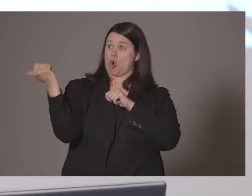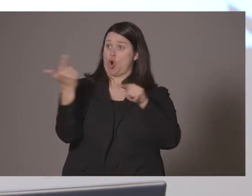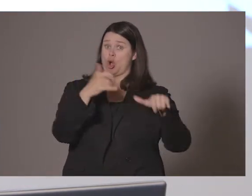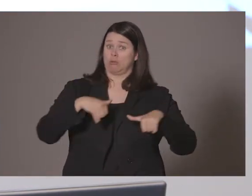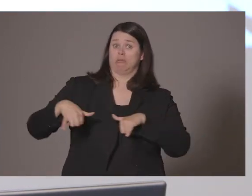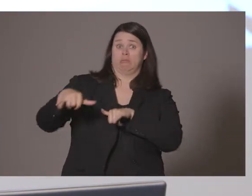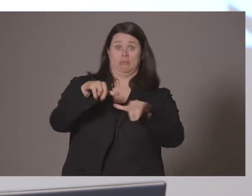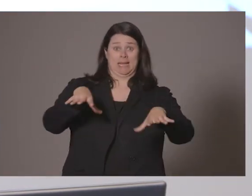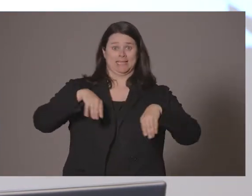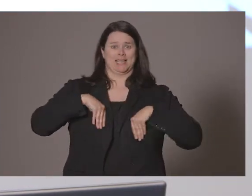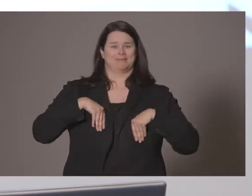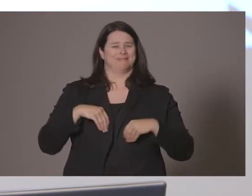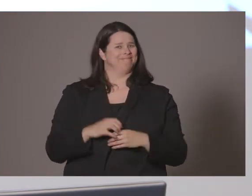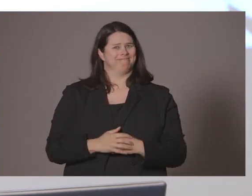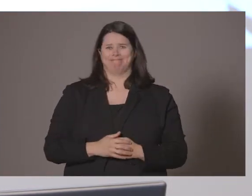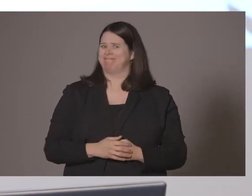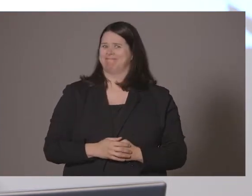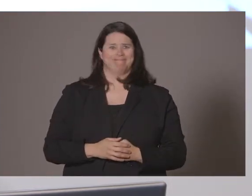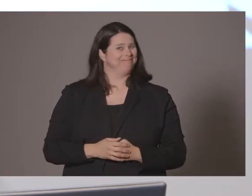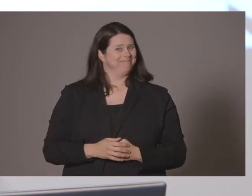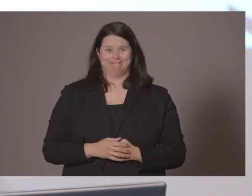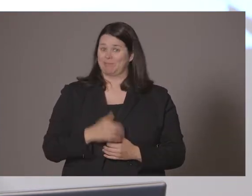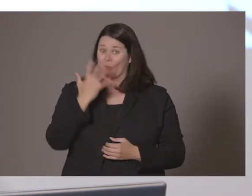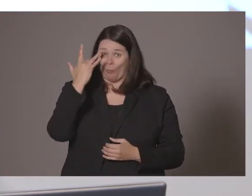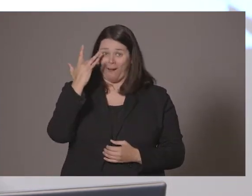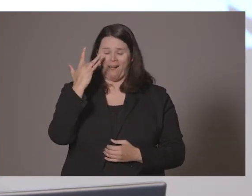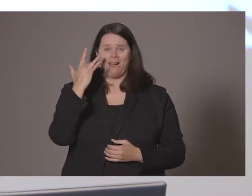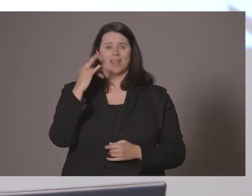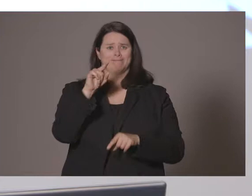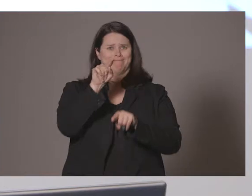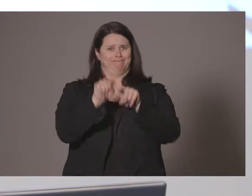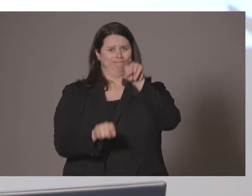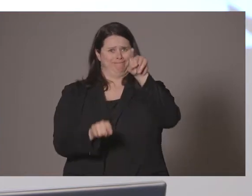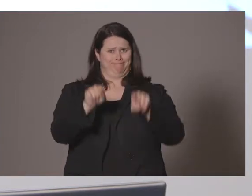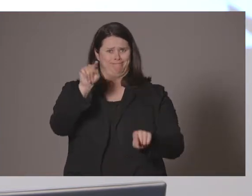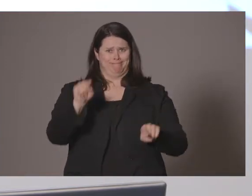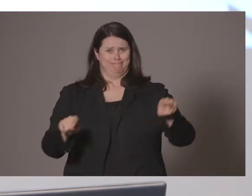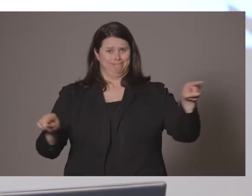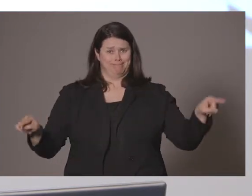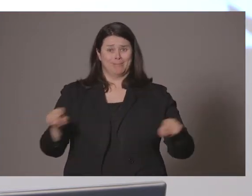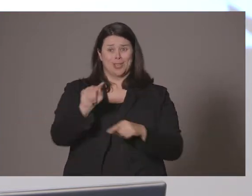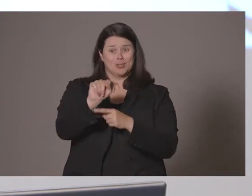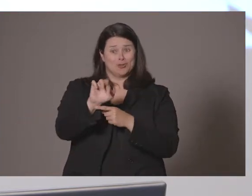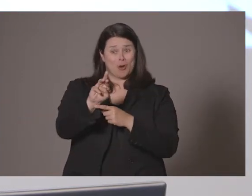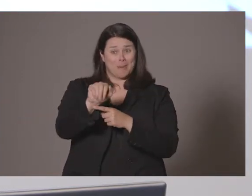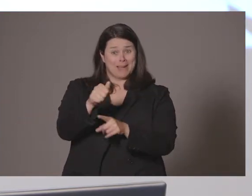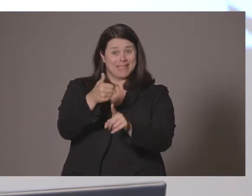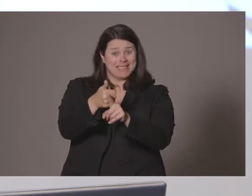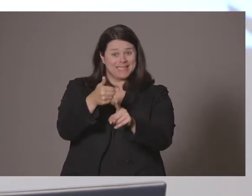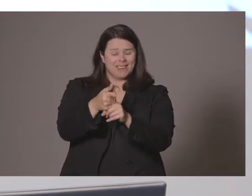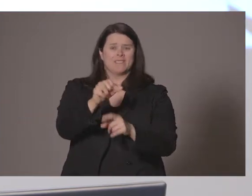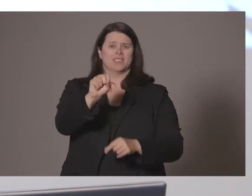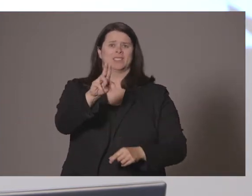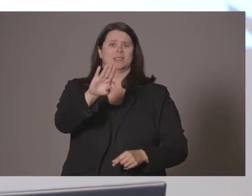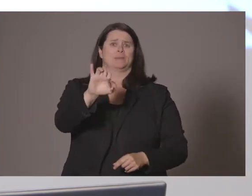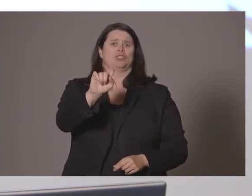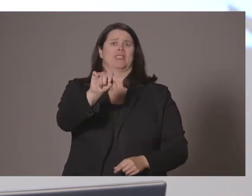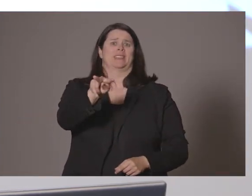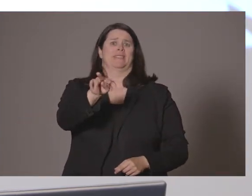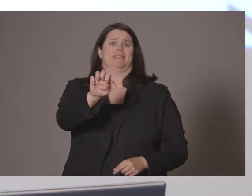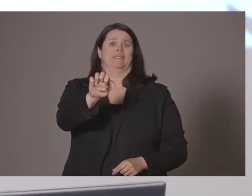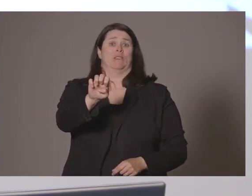And that is partly because trauma is subjective. So I have a few different definitions that I